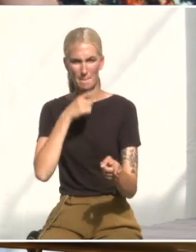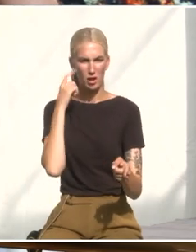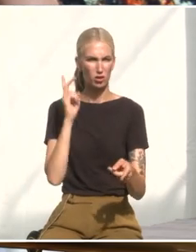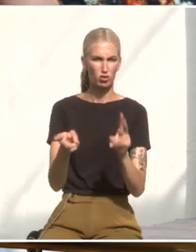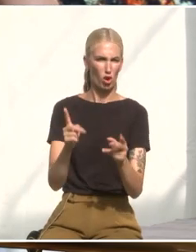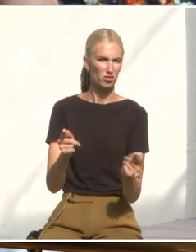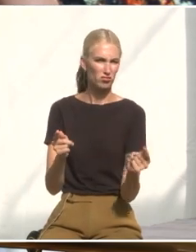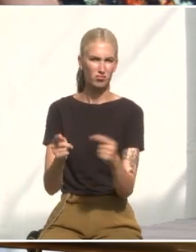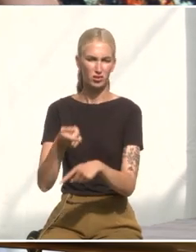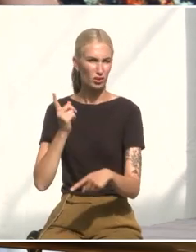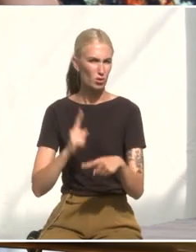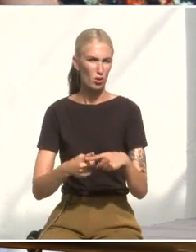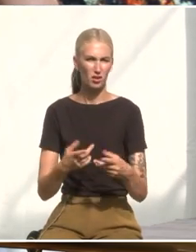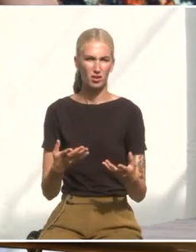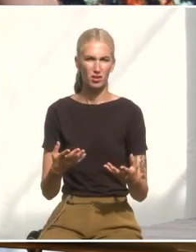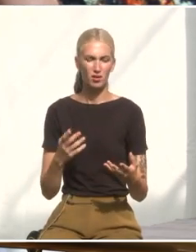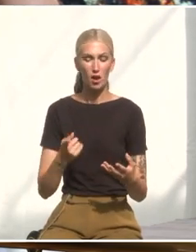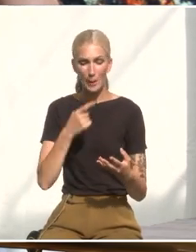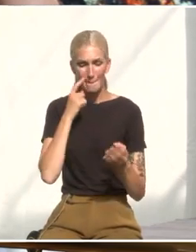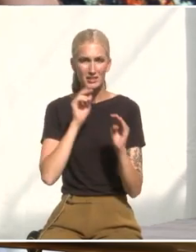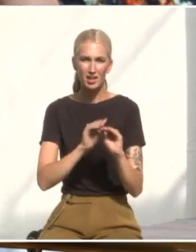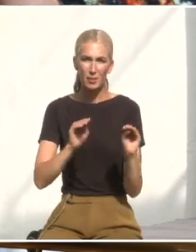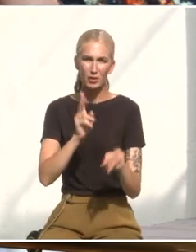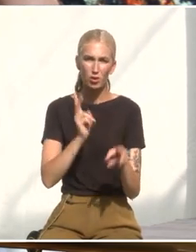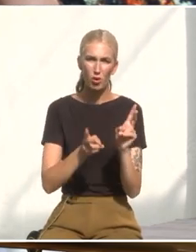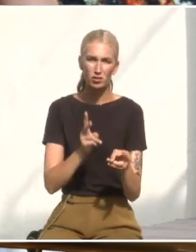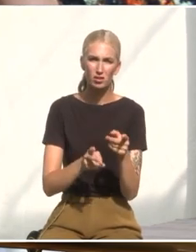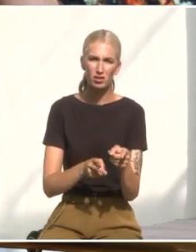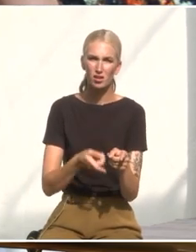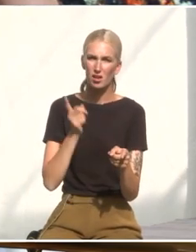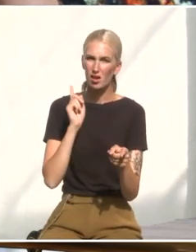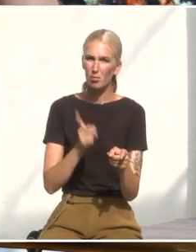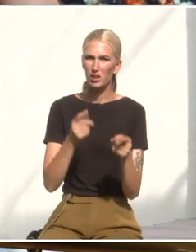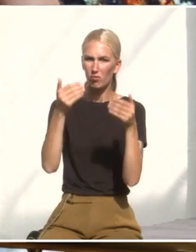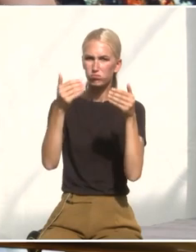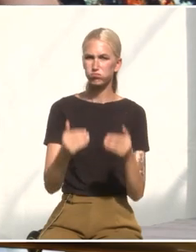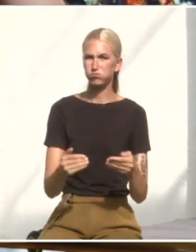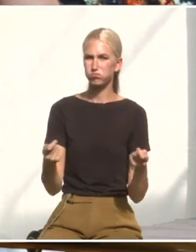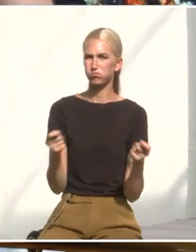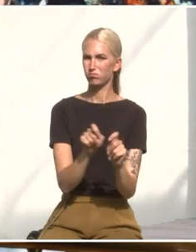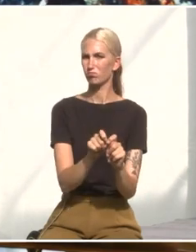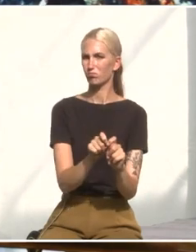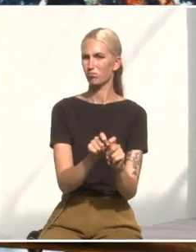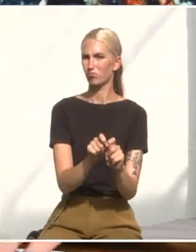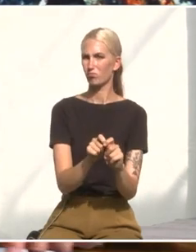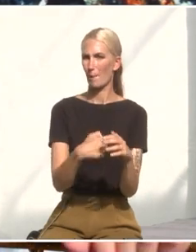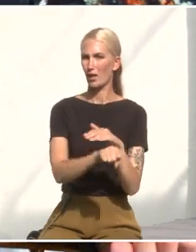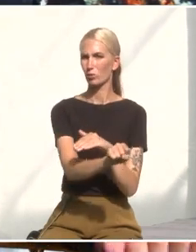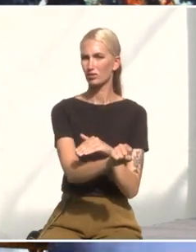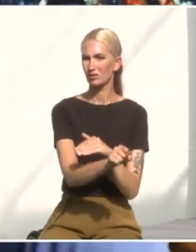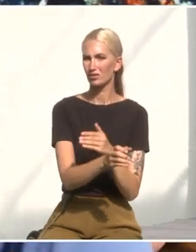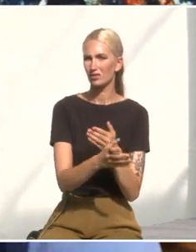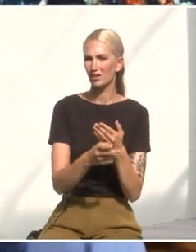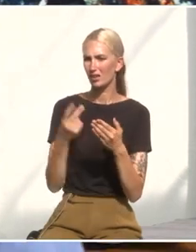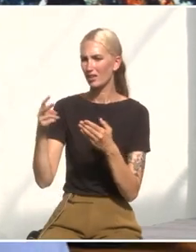men cooking, they had to do it behind drawn curtains. So the women couldn't see them